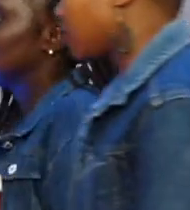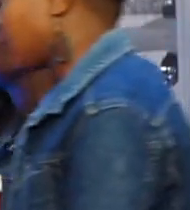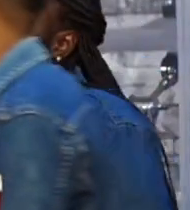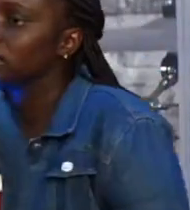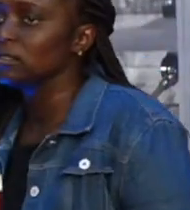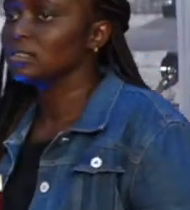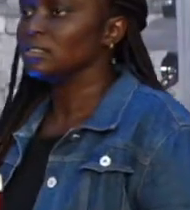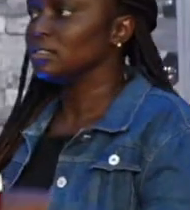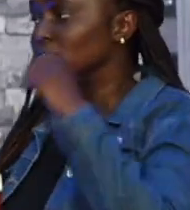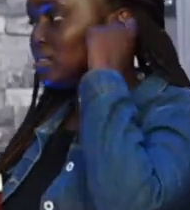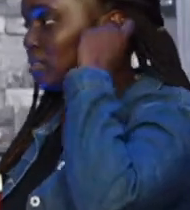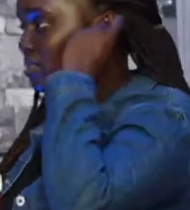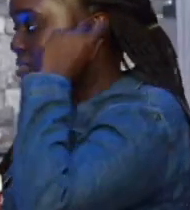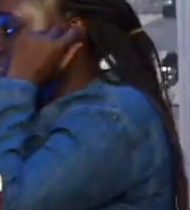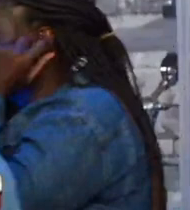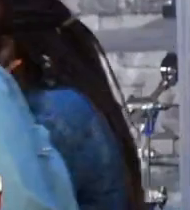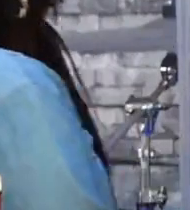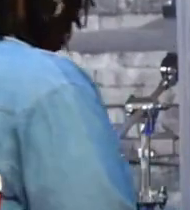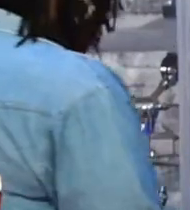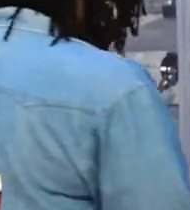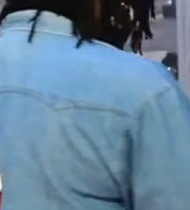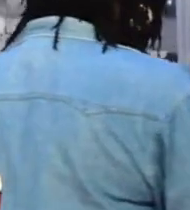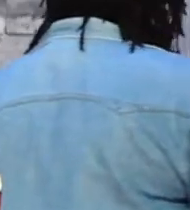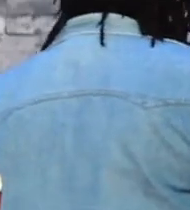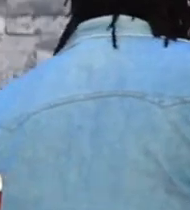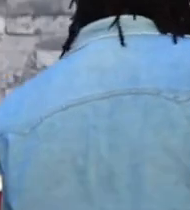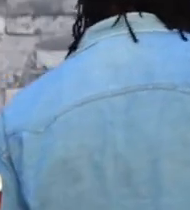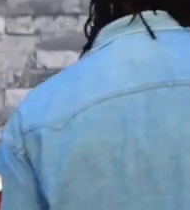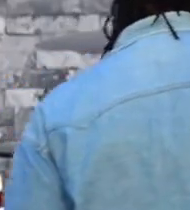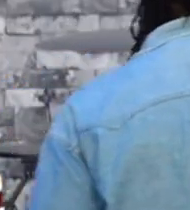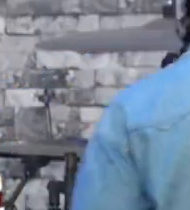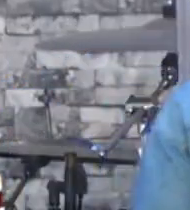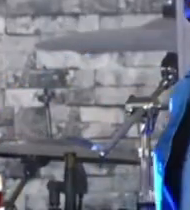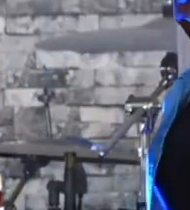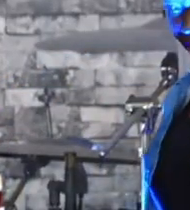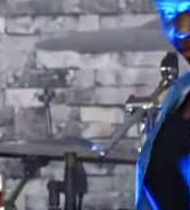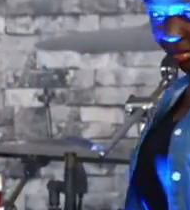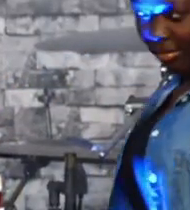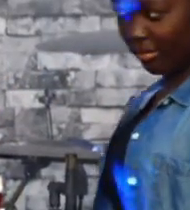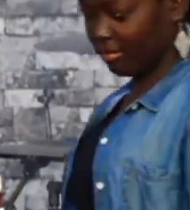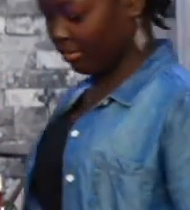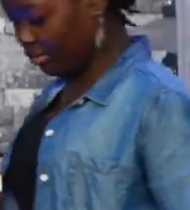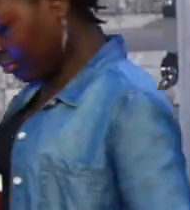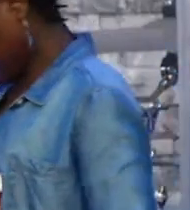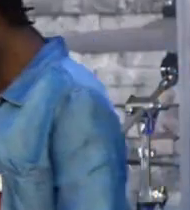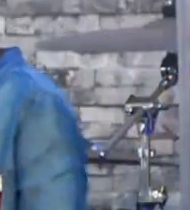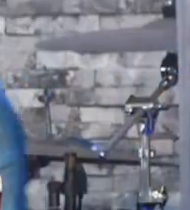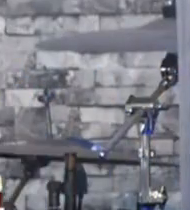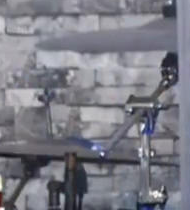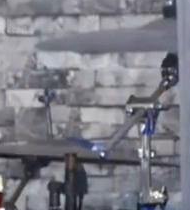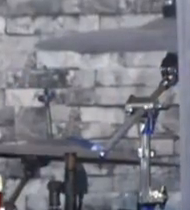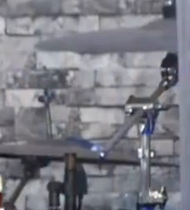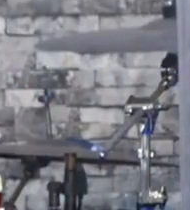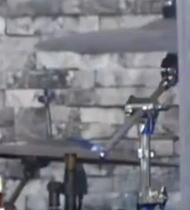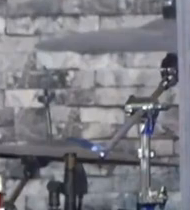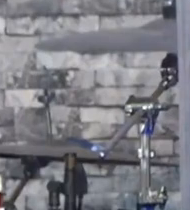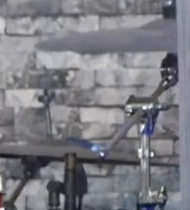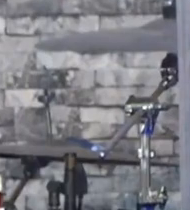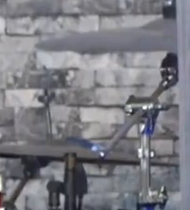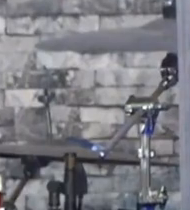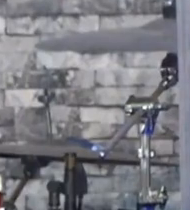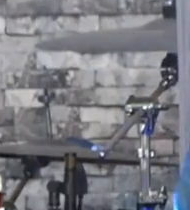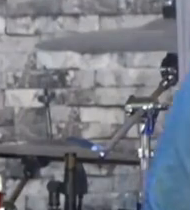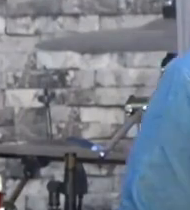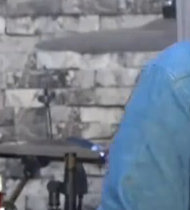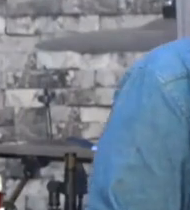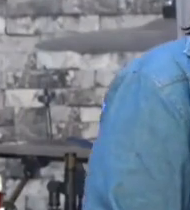to this well of Jacob. Alienda po kwenye hiki kisima cha Yakobo. And Jesus was there. Na Yesu alikuwa pale.